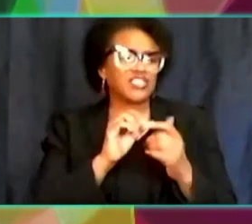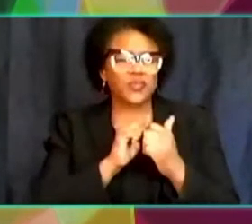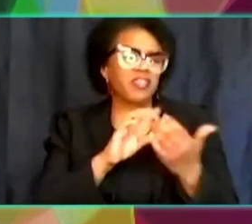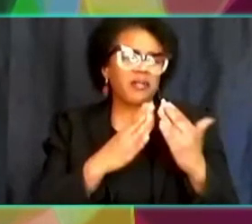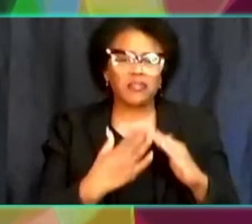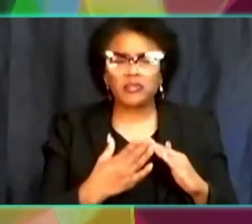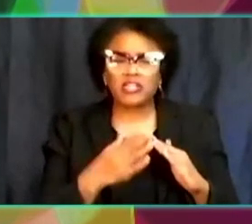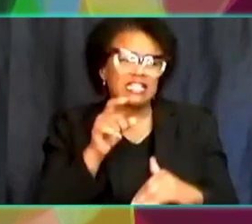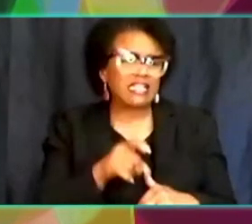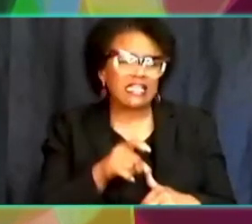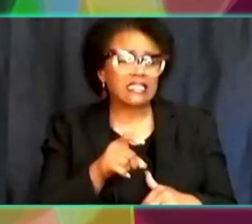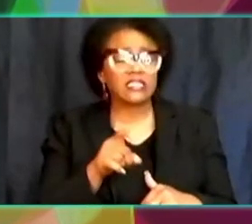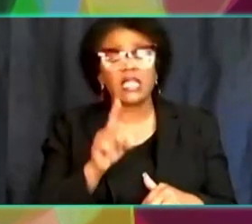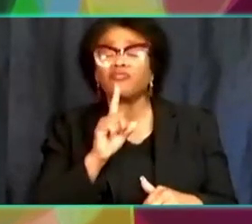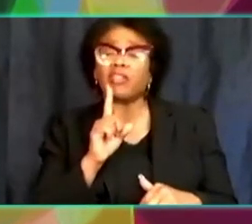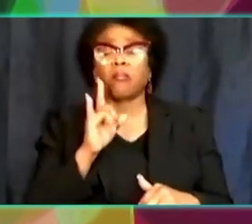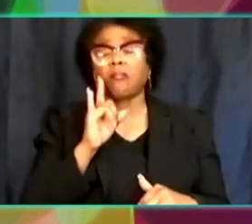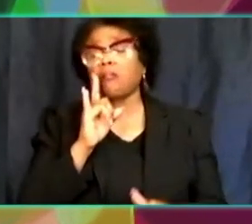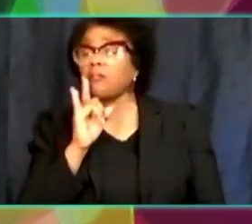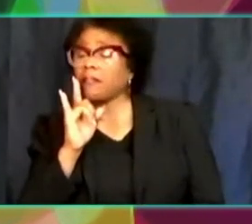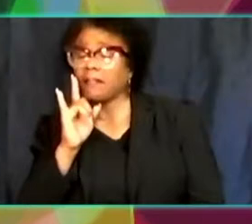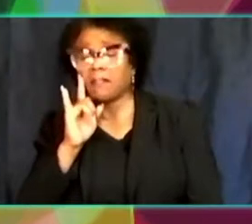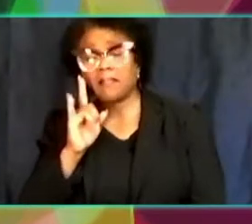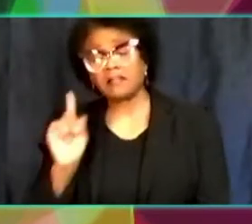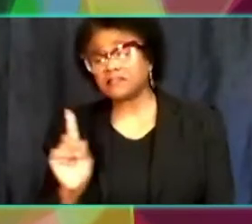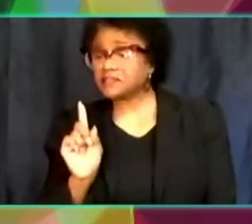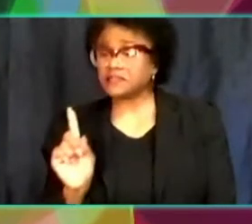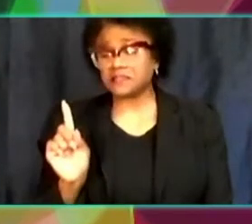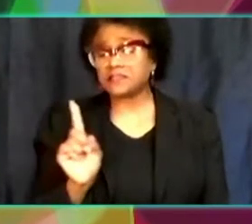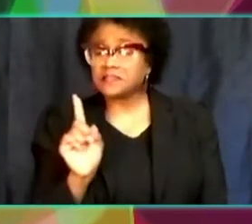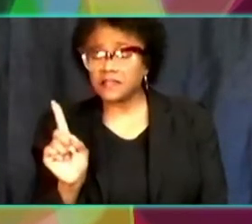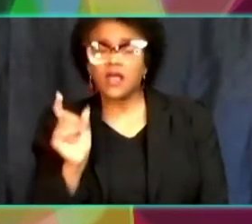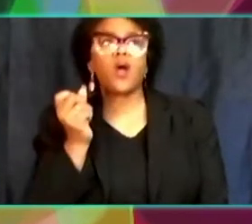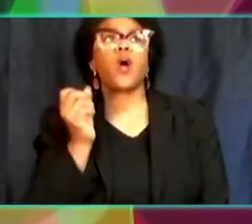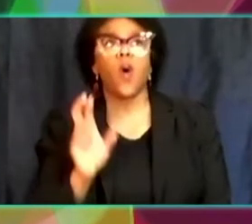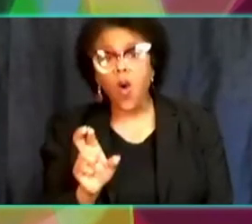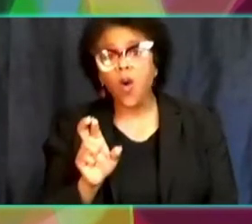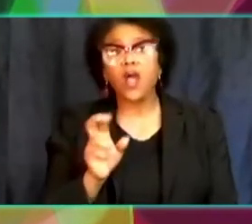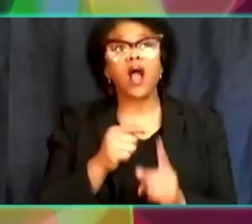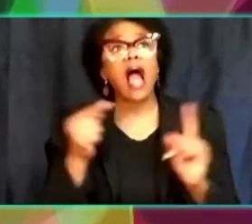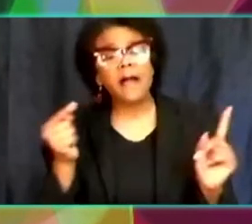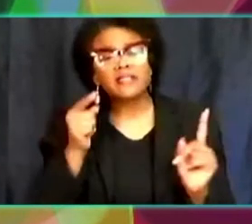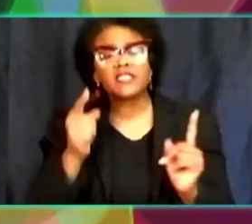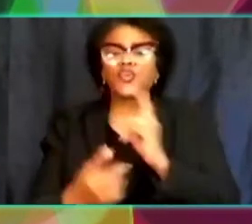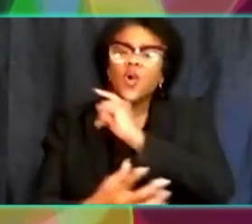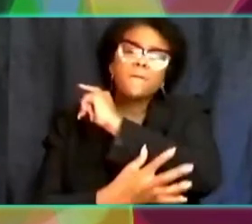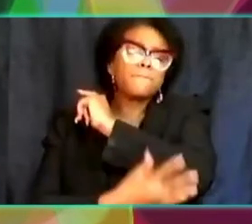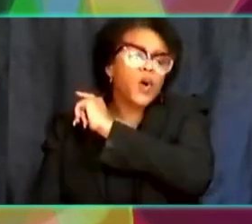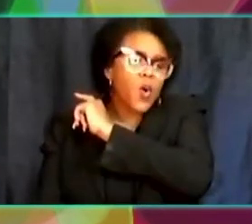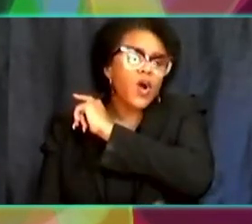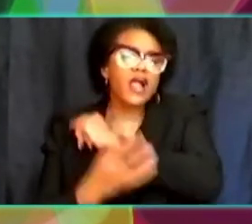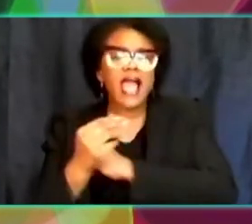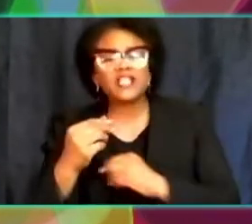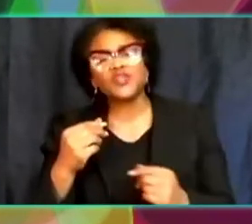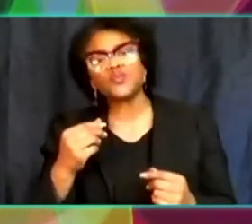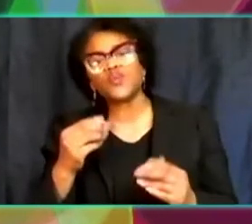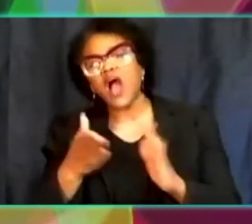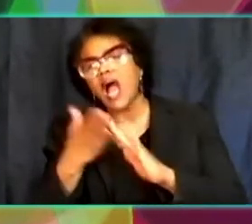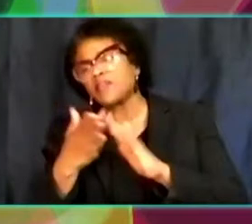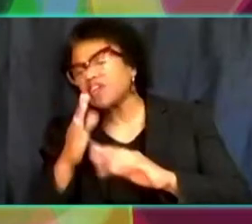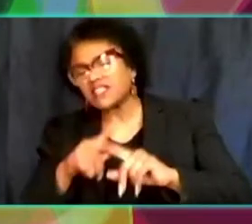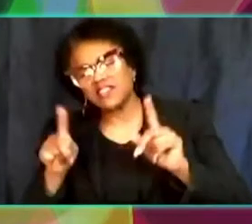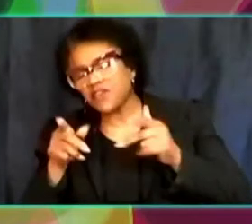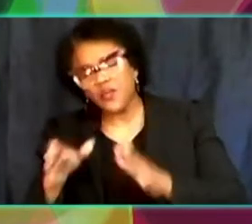and things like that. So you operate this way, or you're poor and you operate a separate way. So